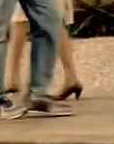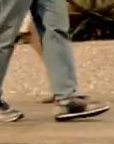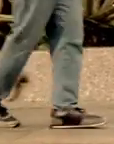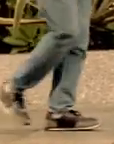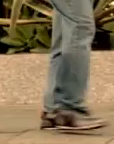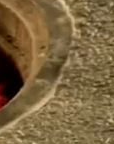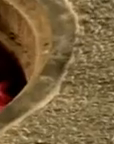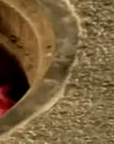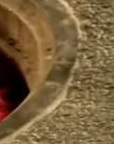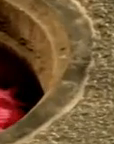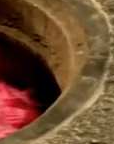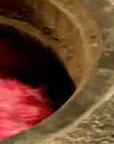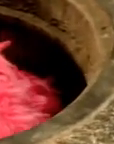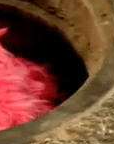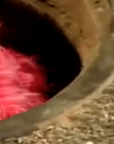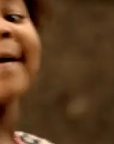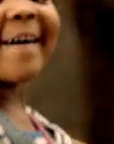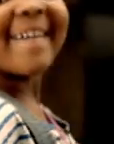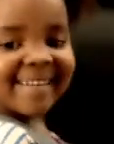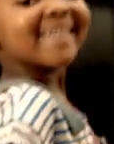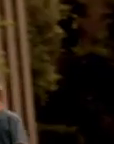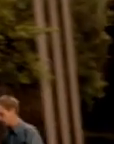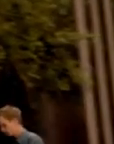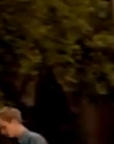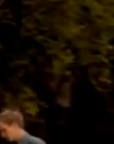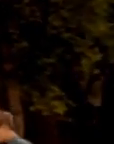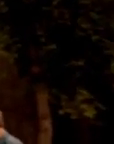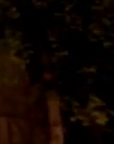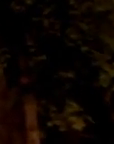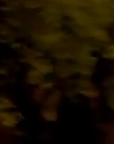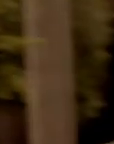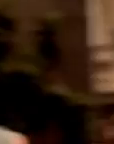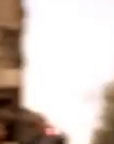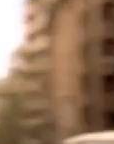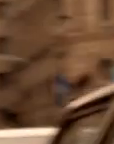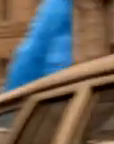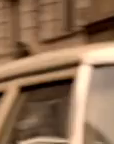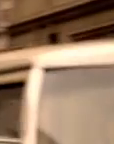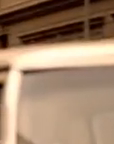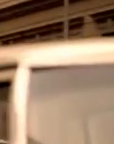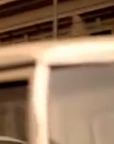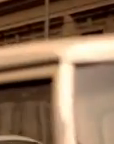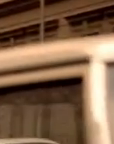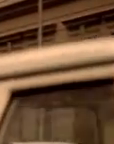Yeah, sprinkle in a magic peanut. Zippity-dee-dee. Chop that up.